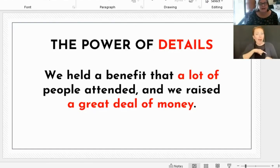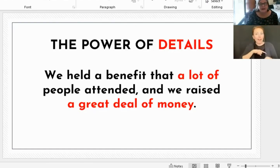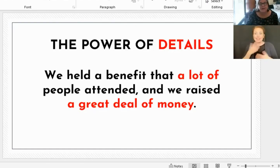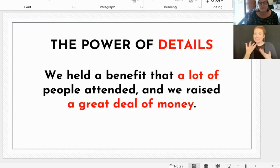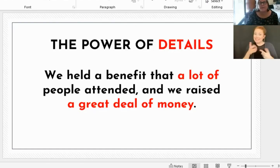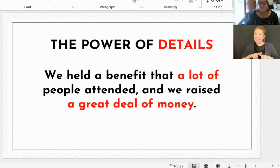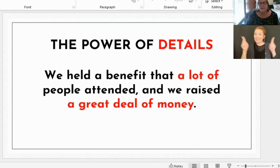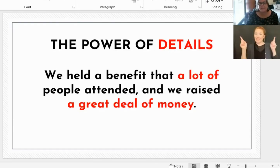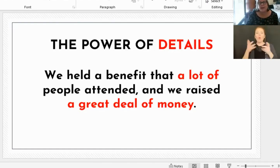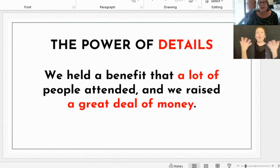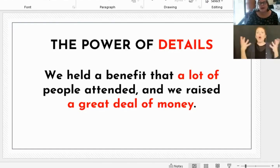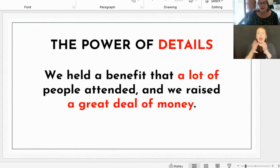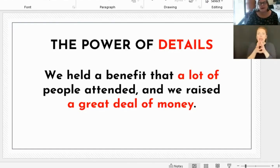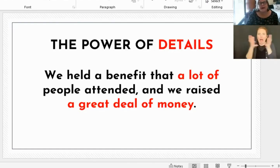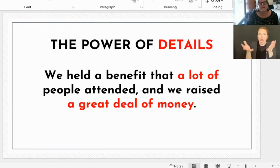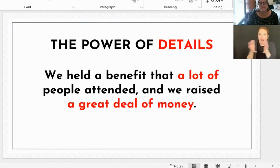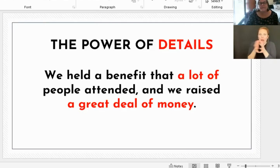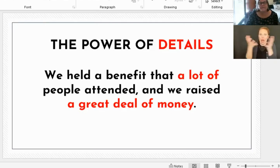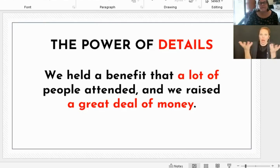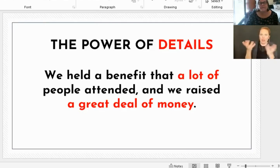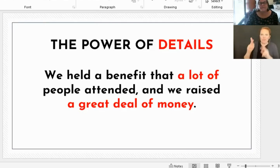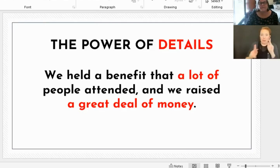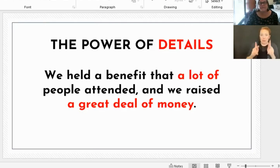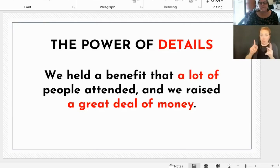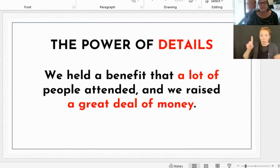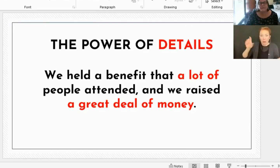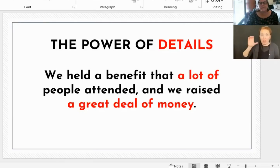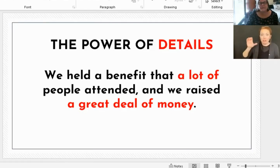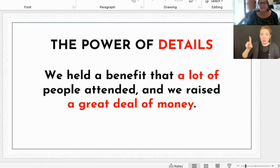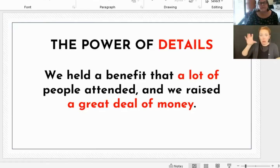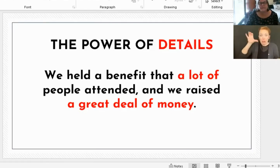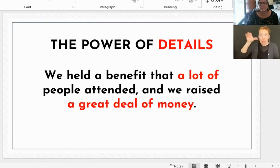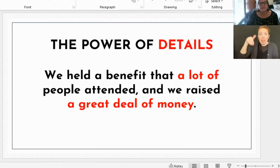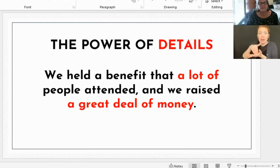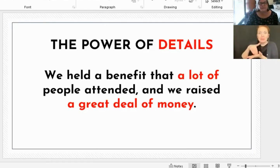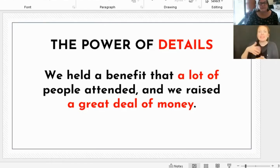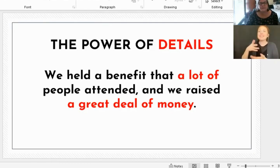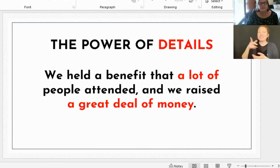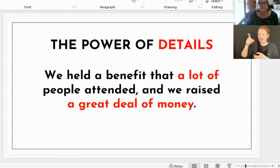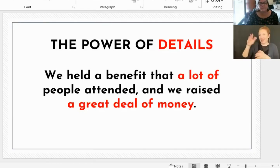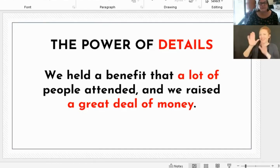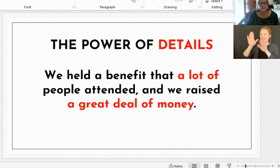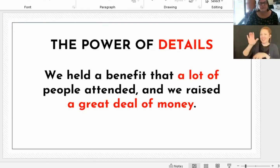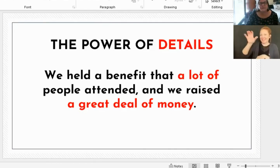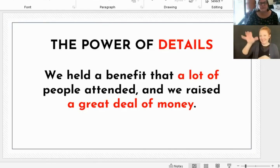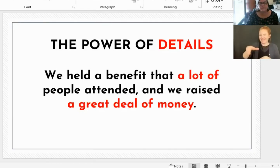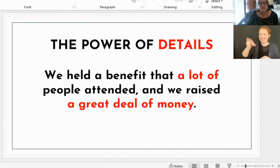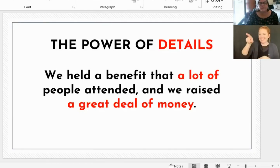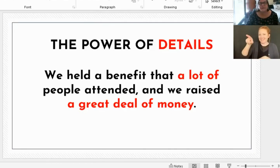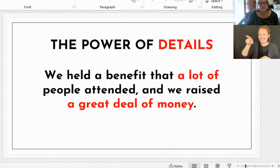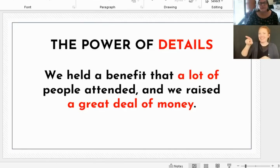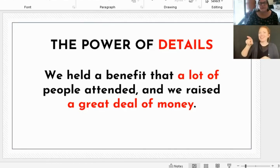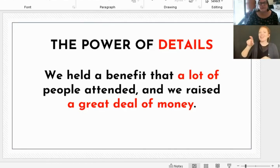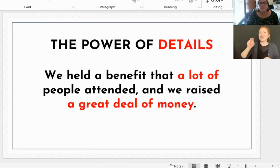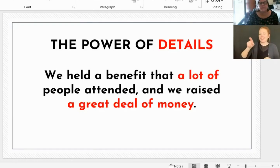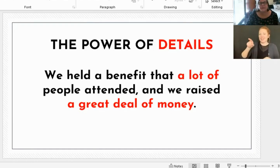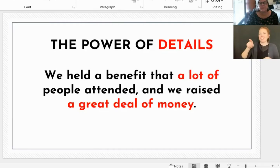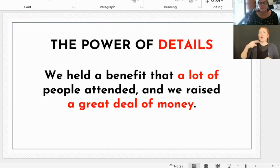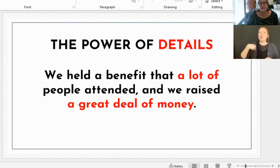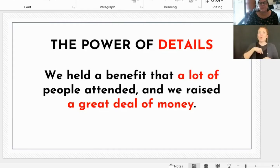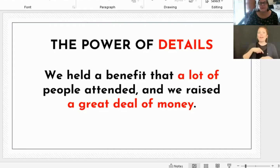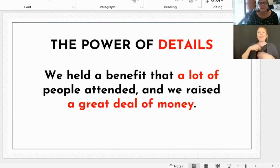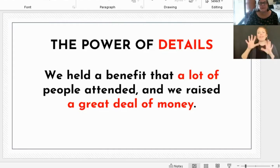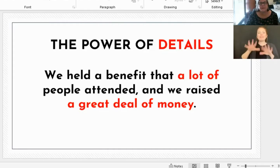What's a lot, yeah. Right? And we have some great submissions here. Ramer, I hope I'm pronouncing that right. We held a benefit